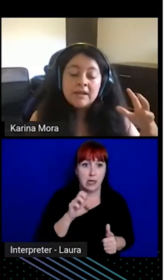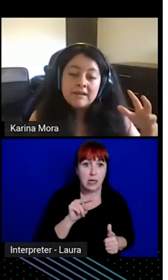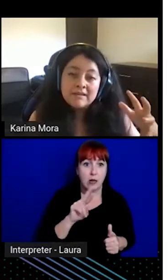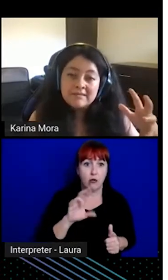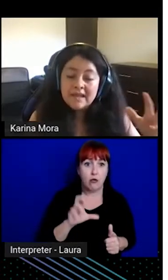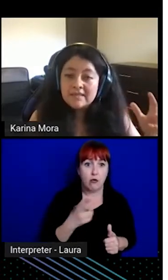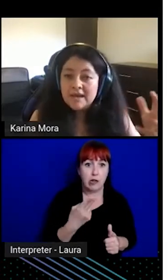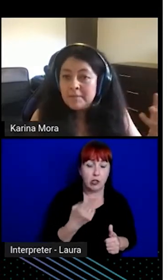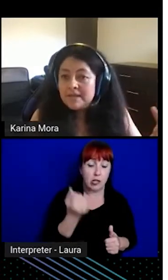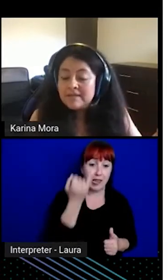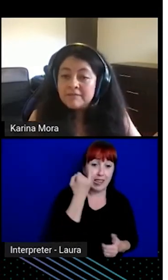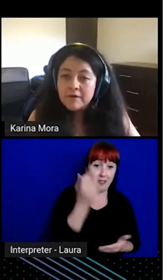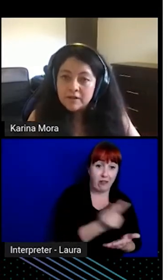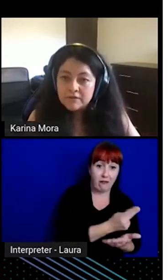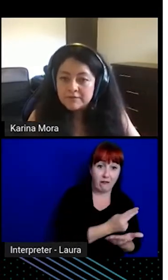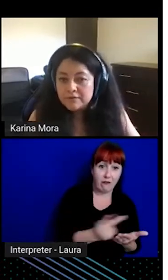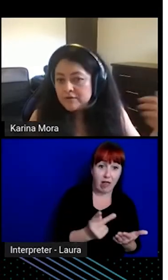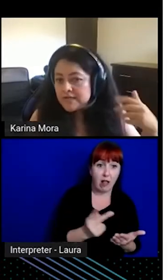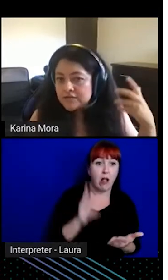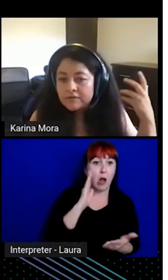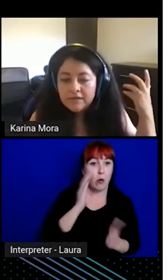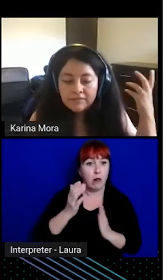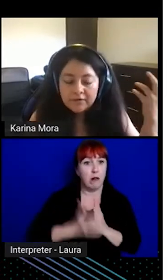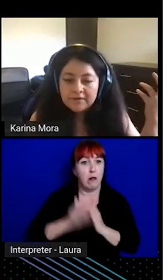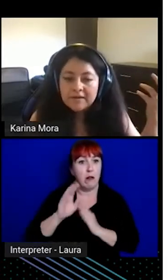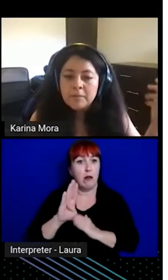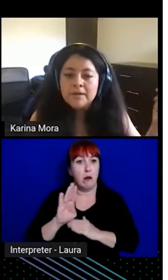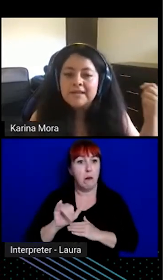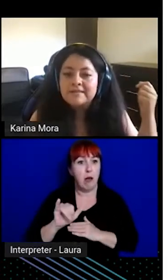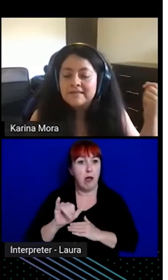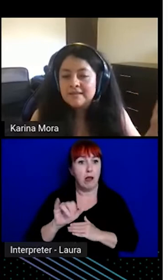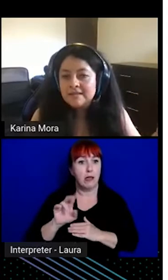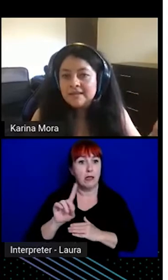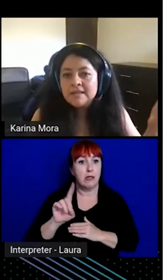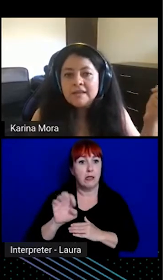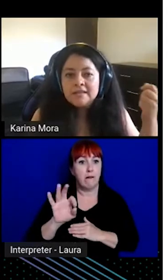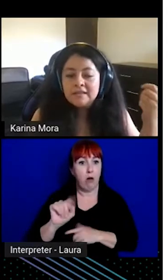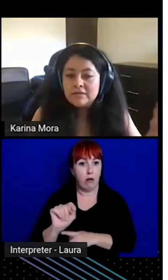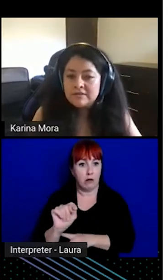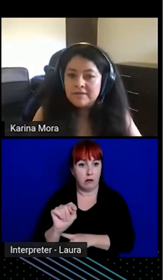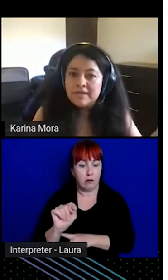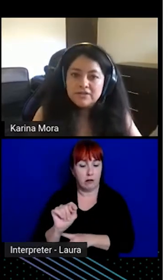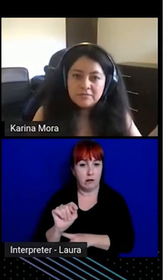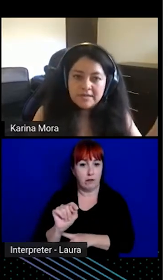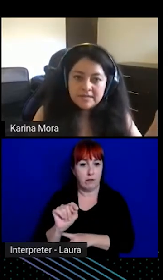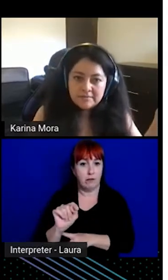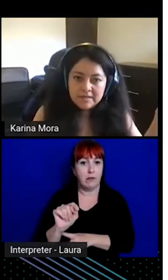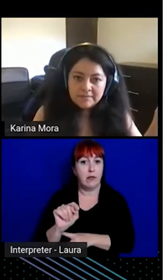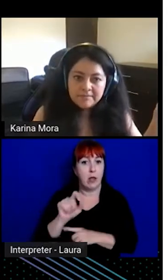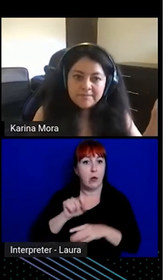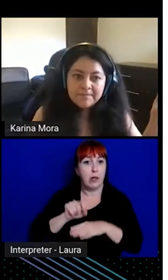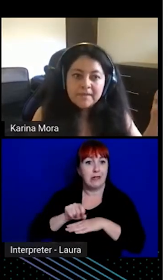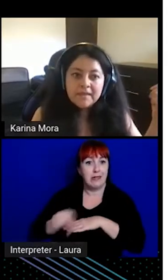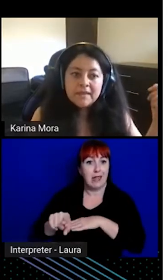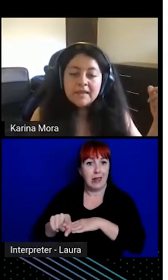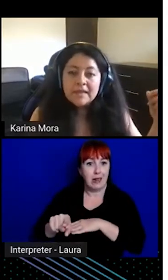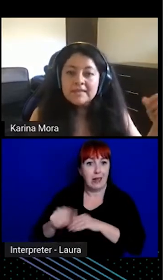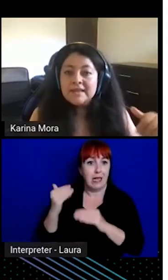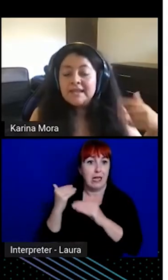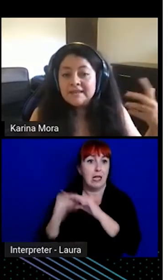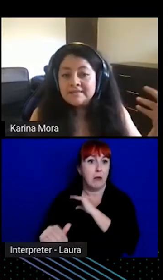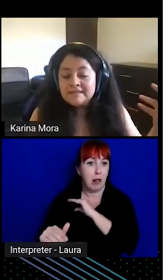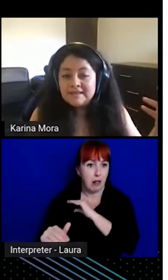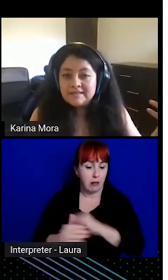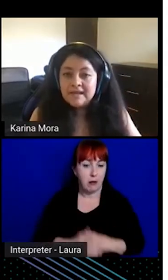I will set a by default configuration that, for example, is sending the notification by email.